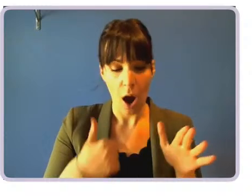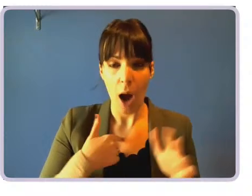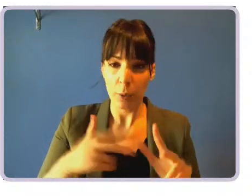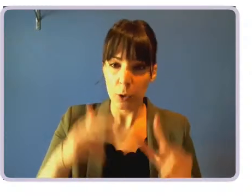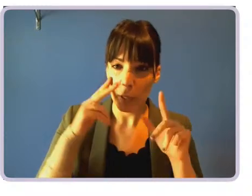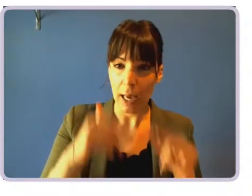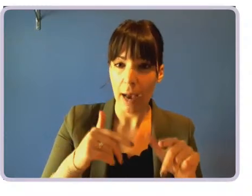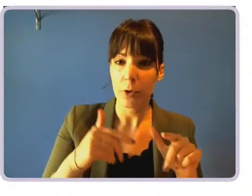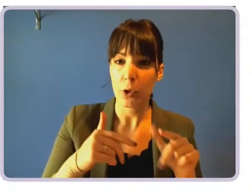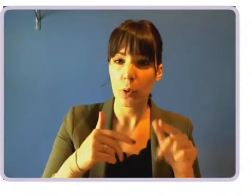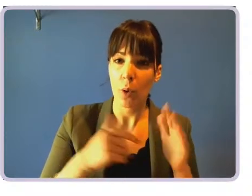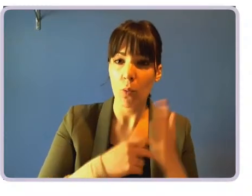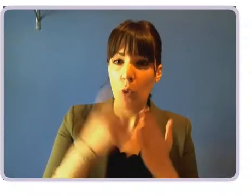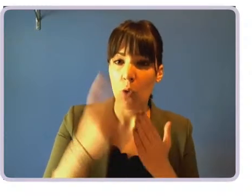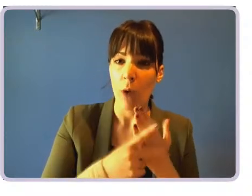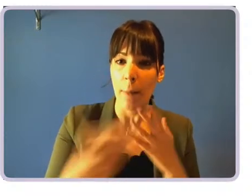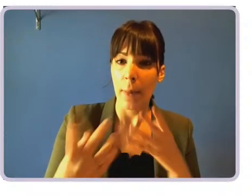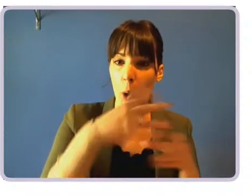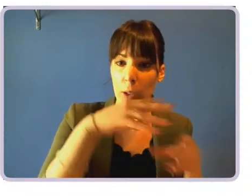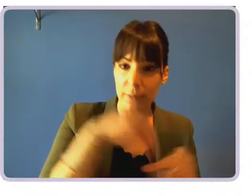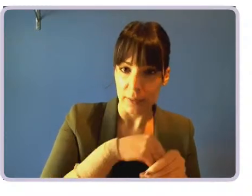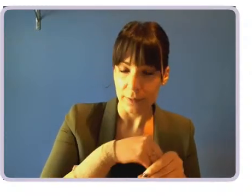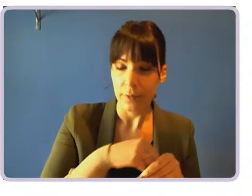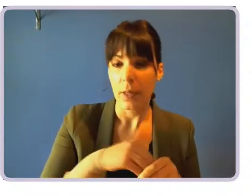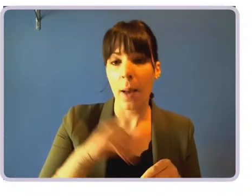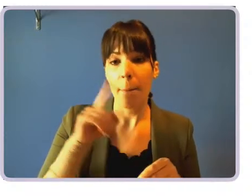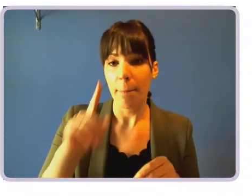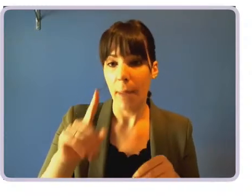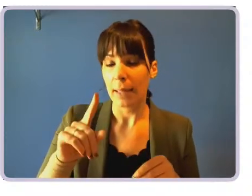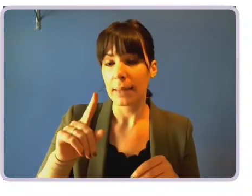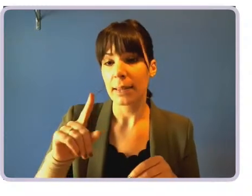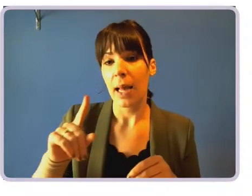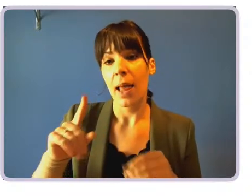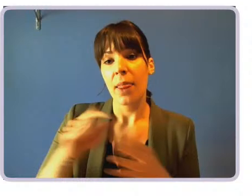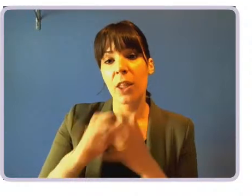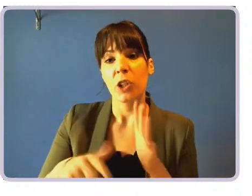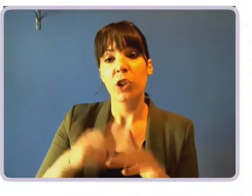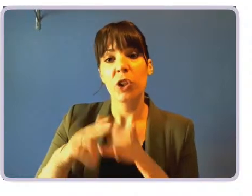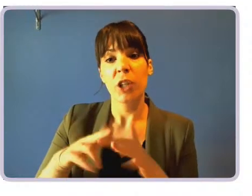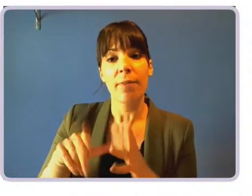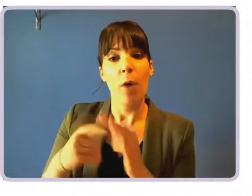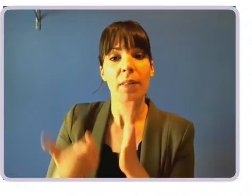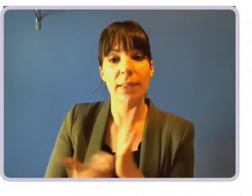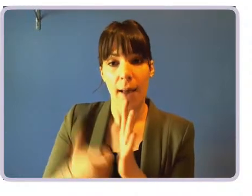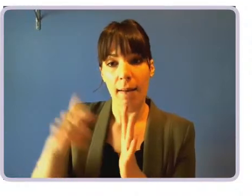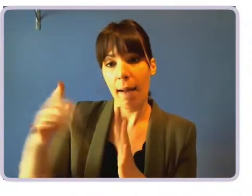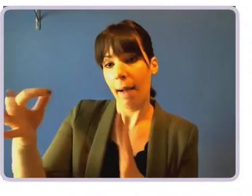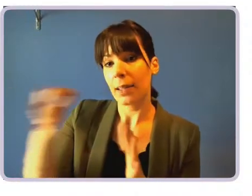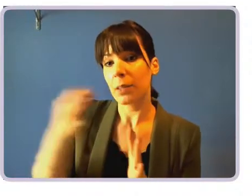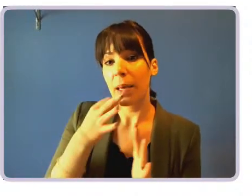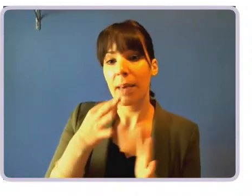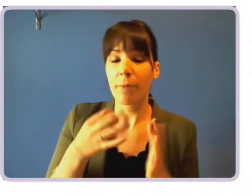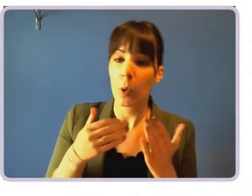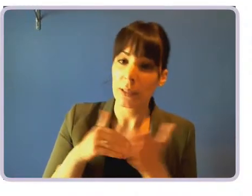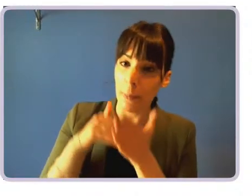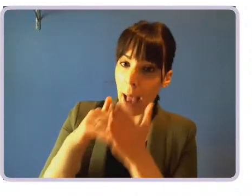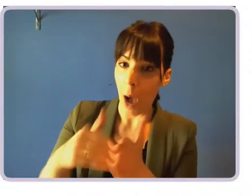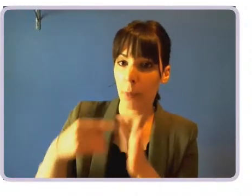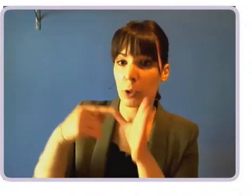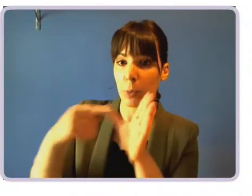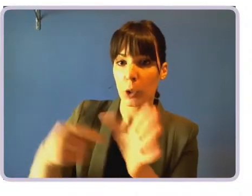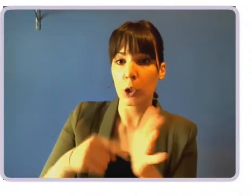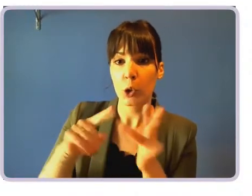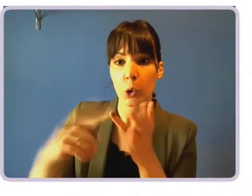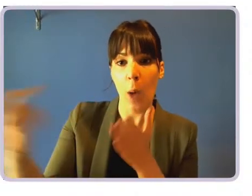the CFA Chief Officer asked me for some assistance with a response to a letter he had received. The letter received almost